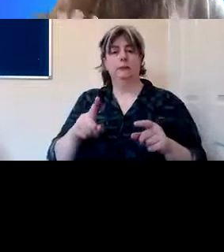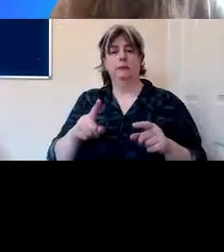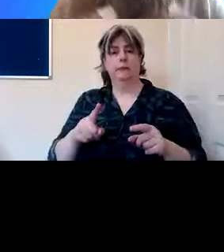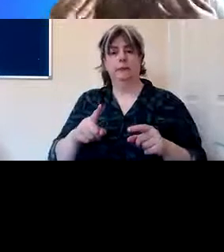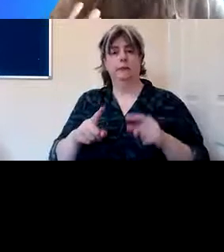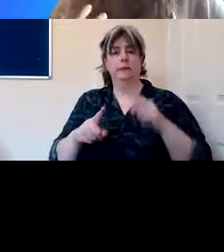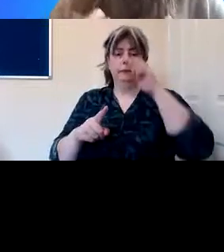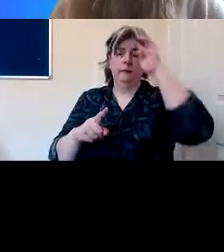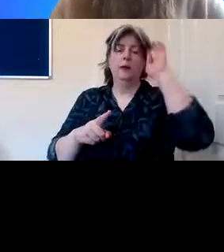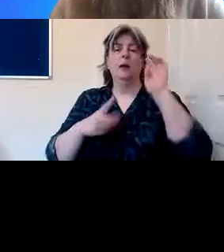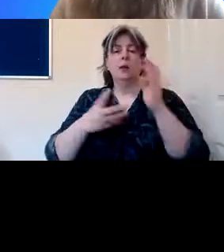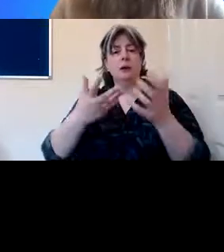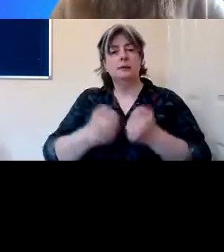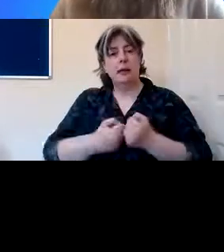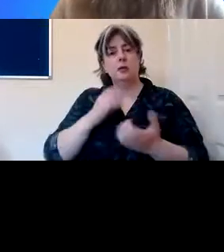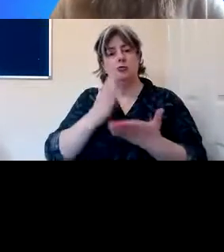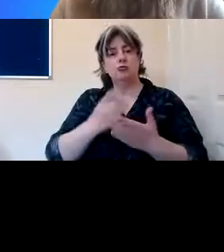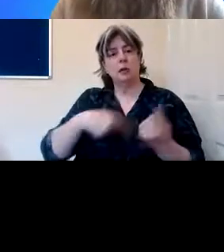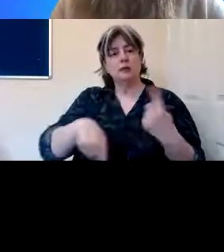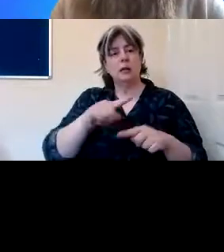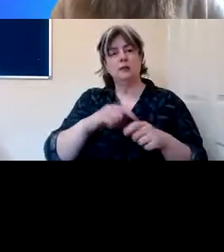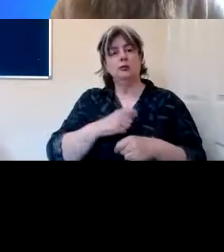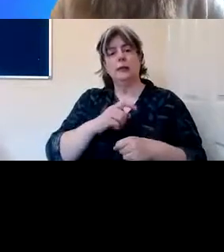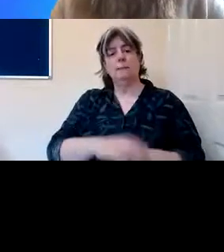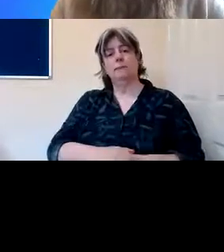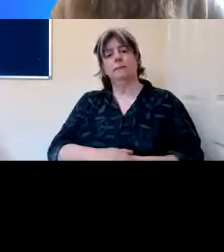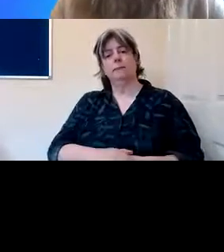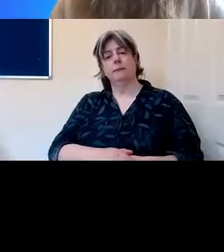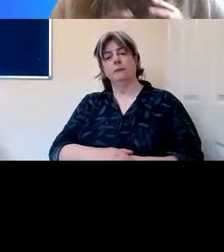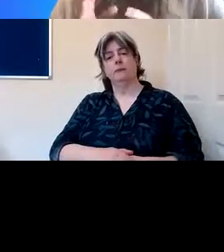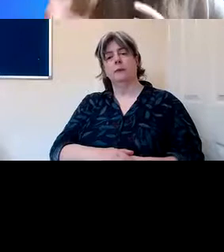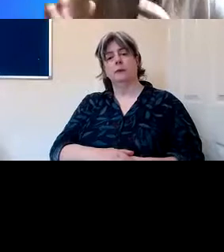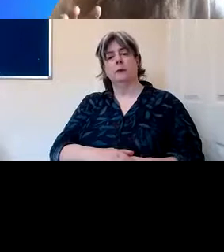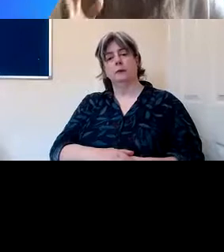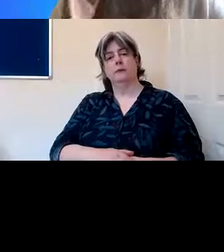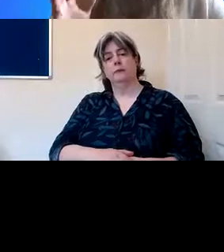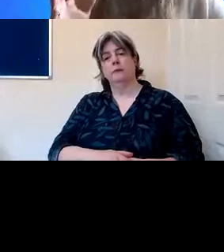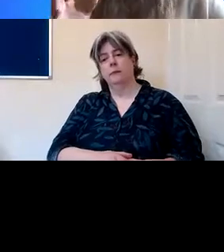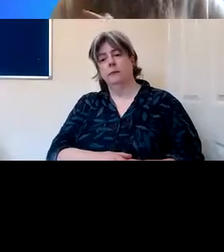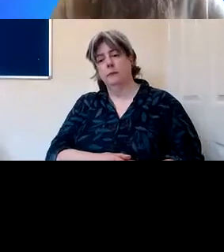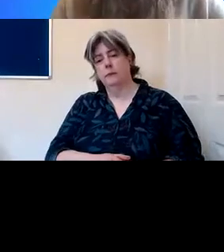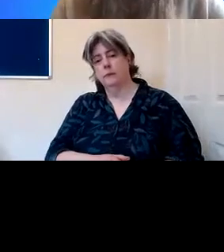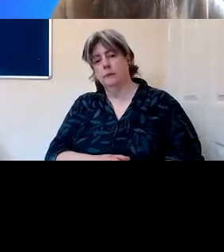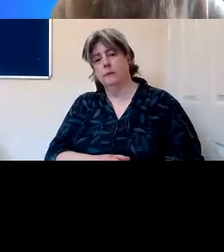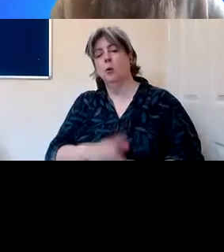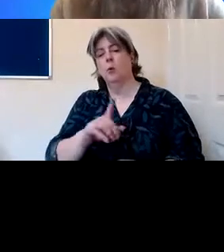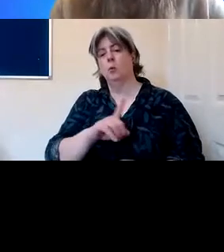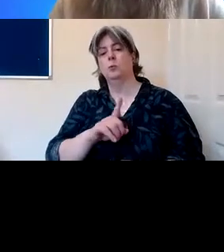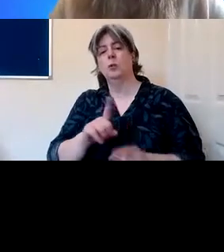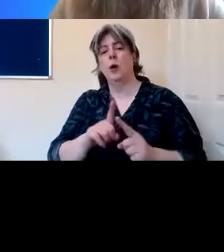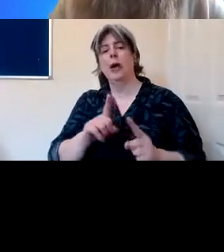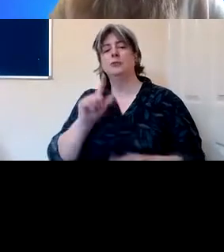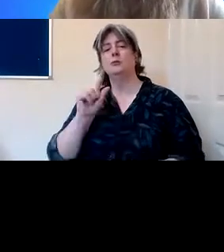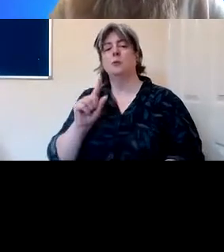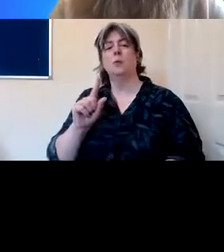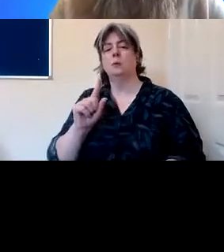and that you take on board and you trust us to do that. And I'm just going to take a little bit of issue as well around